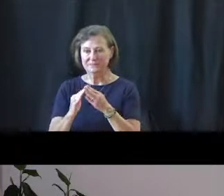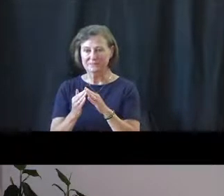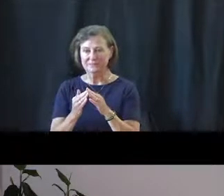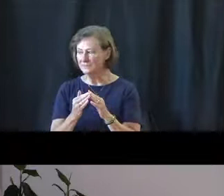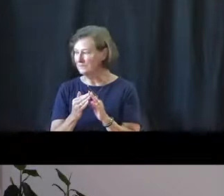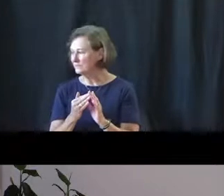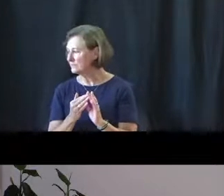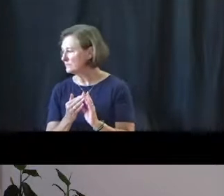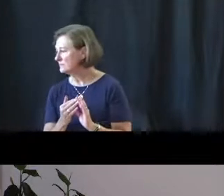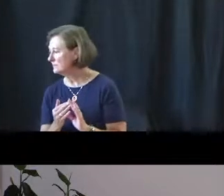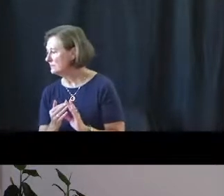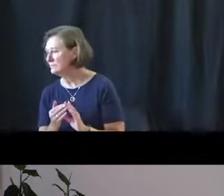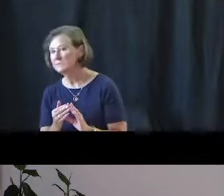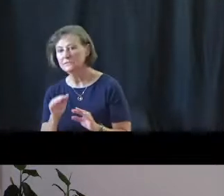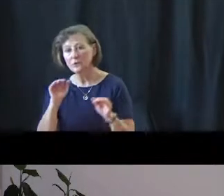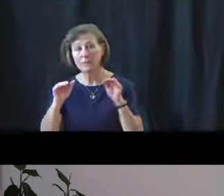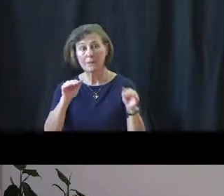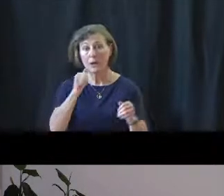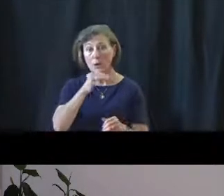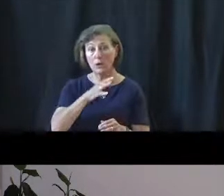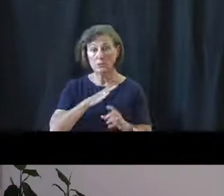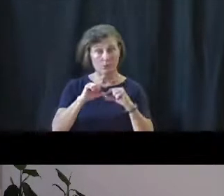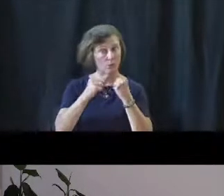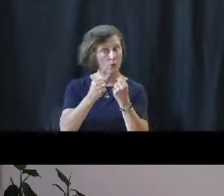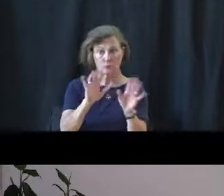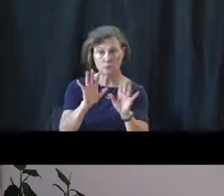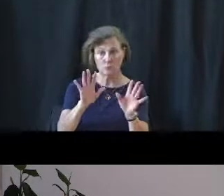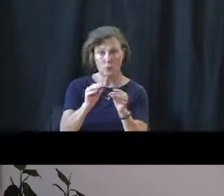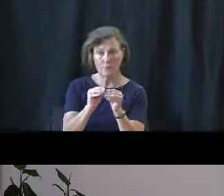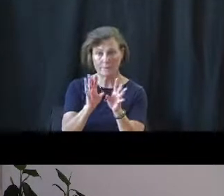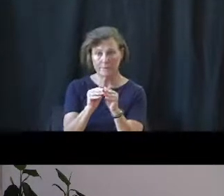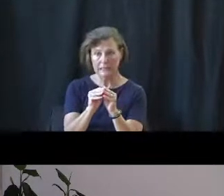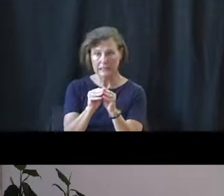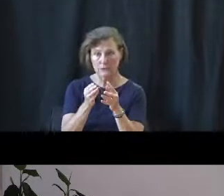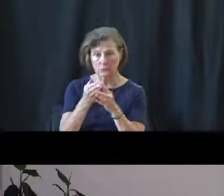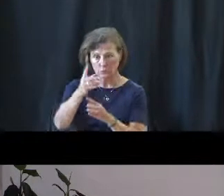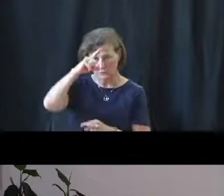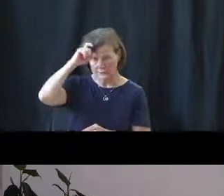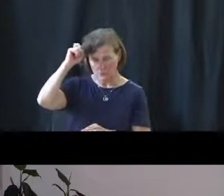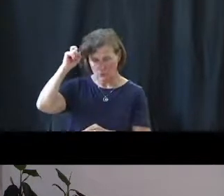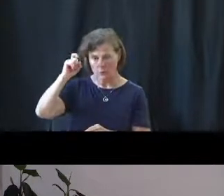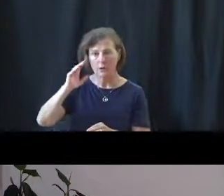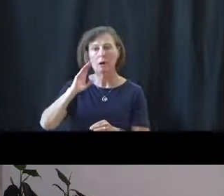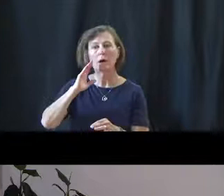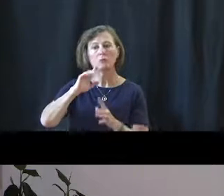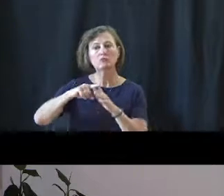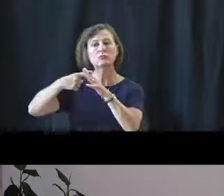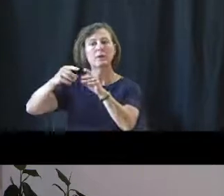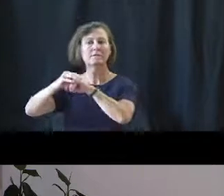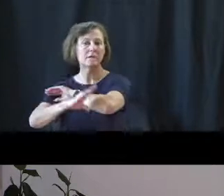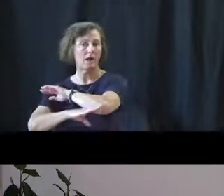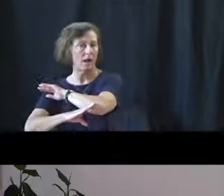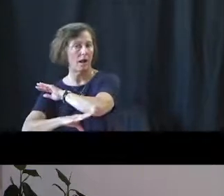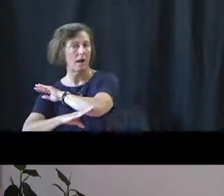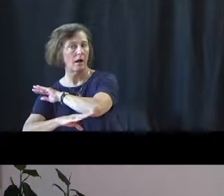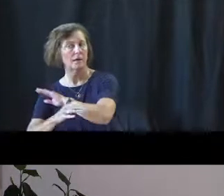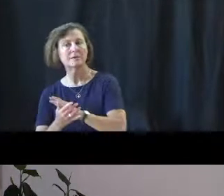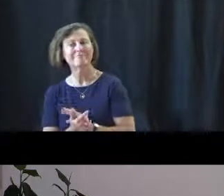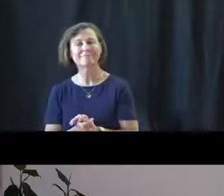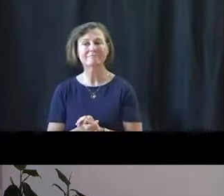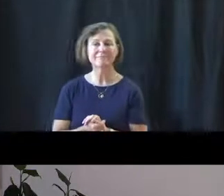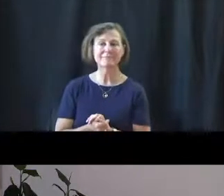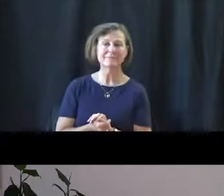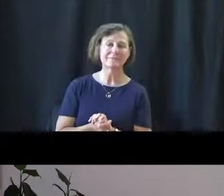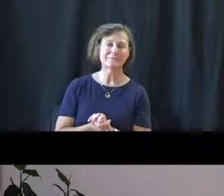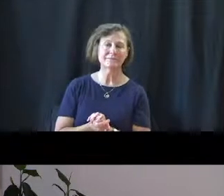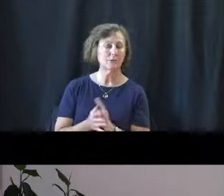the women's group will not meet over the summer, but they will resume in the fall. And we are